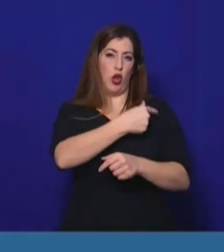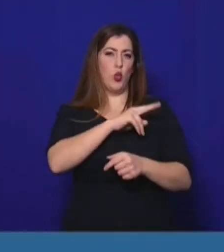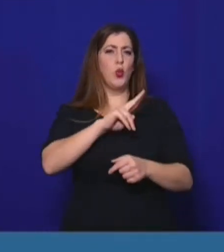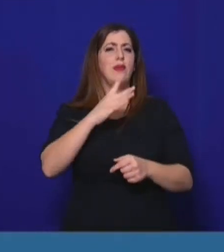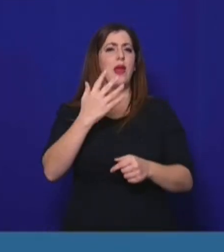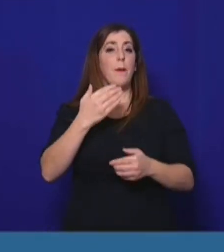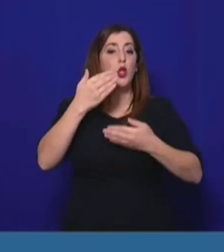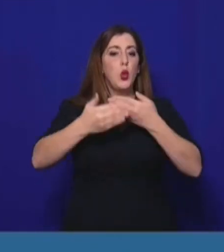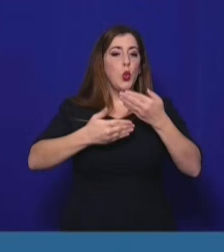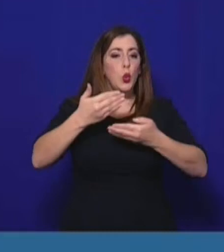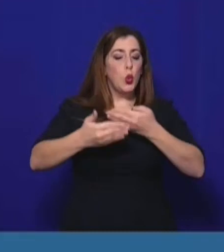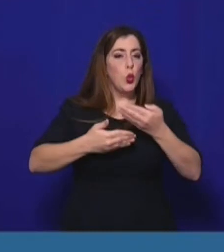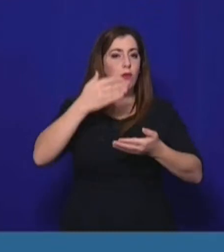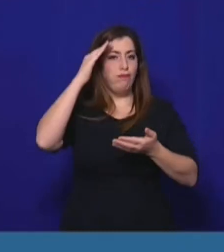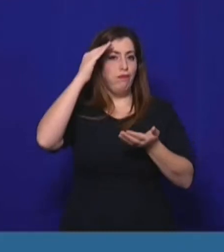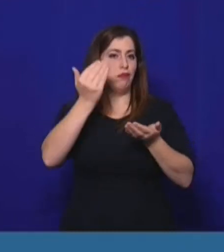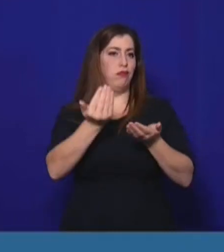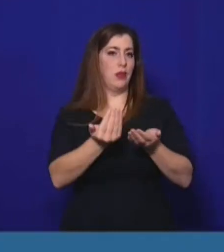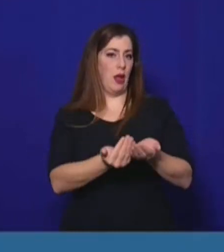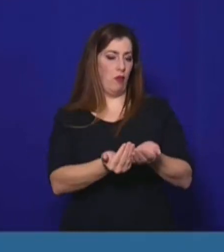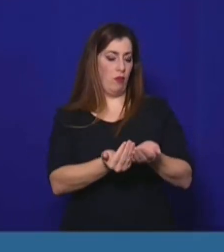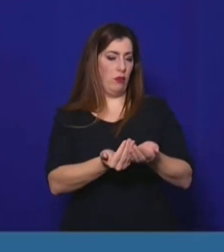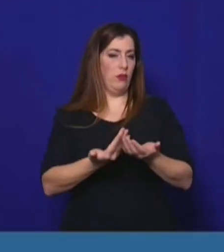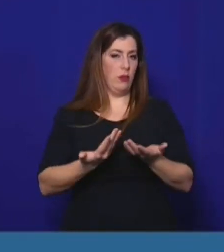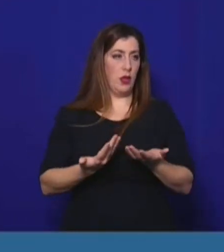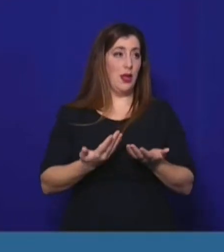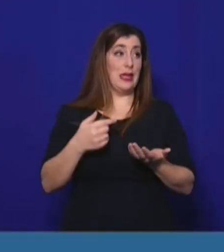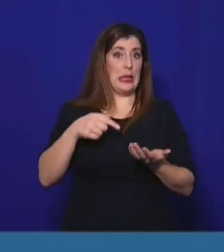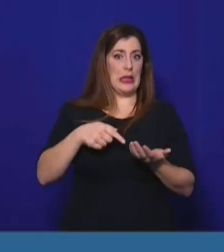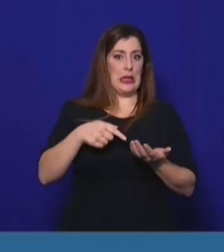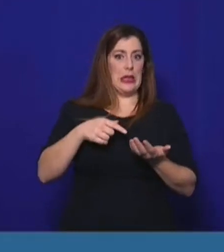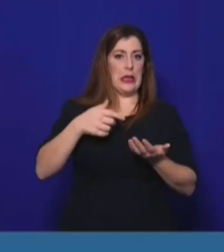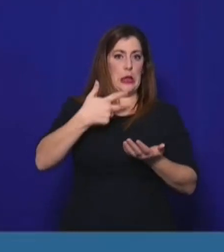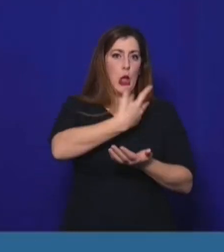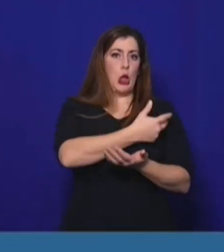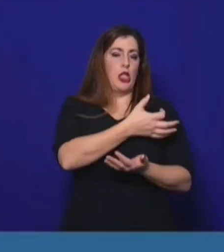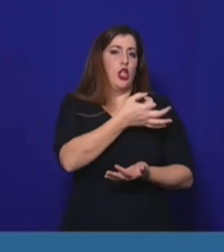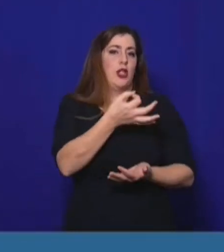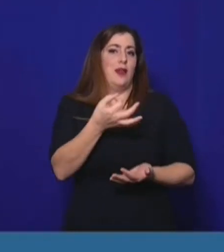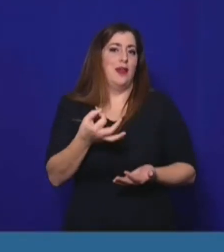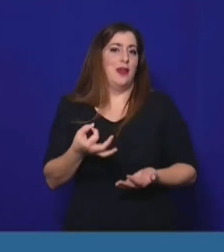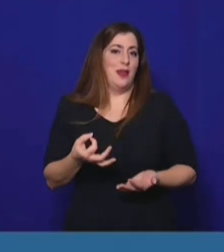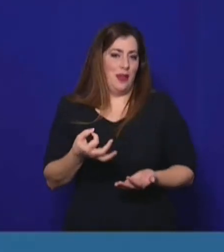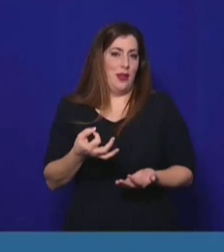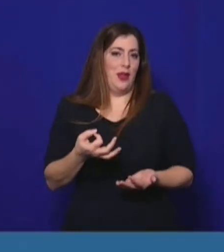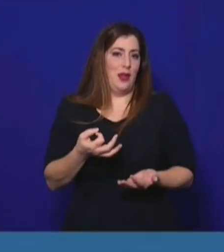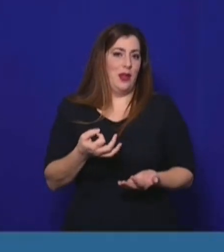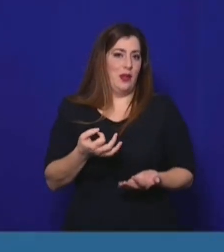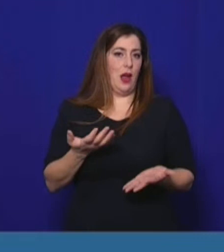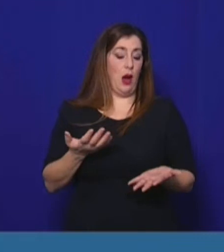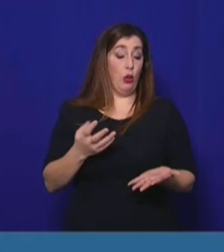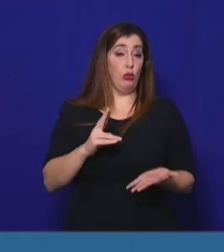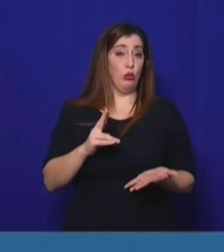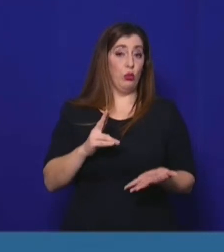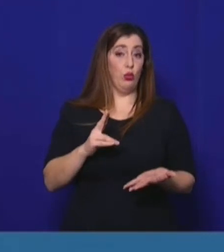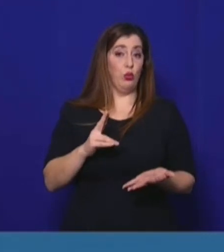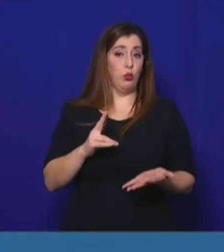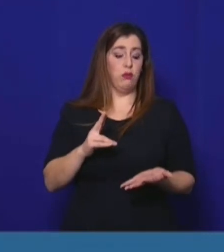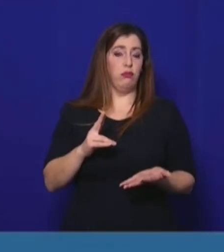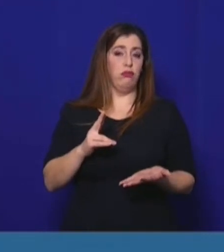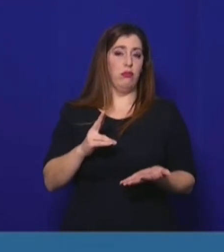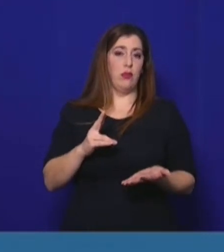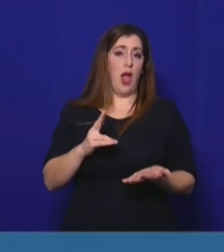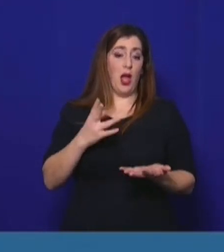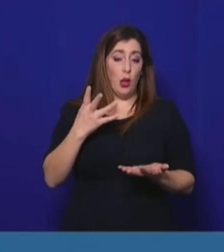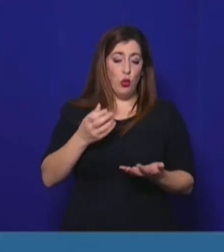huwa tilqim li ġi żviluppat u allura l-xjenza u l-clinical trials jibqgħu għaddejjin ukoll biex tara kemm iddum din l-immunità